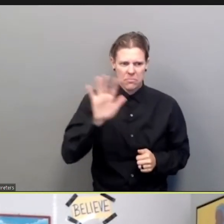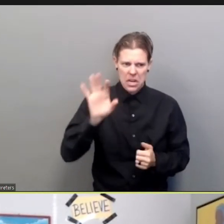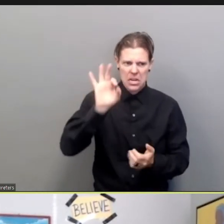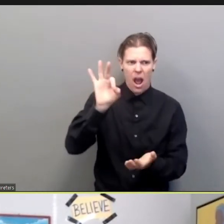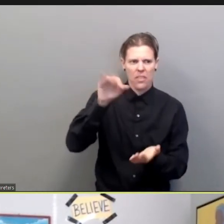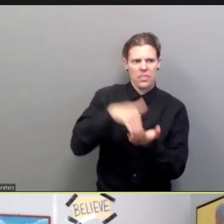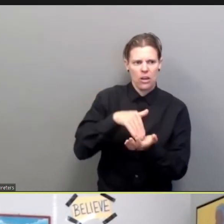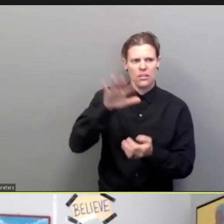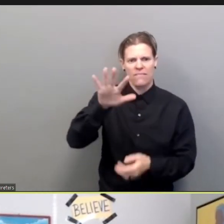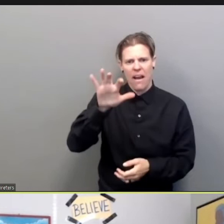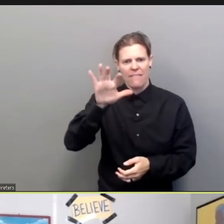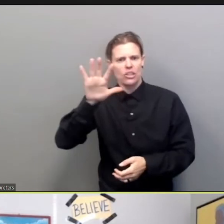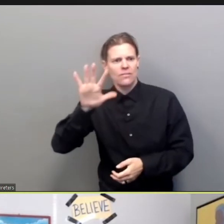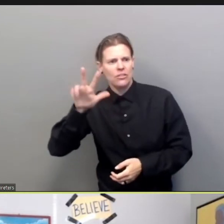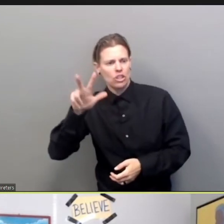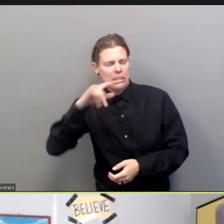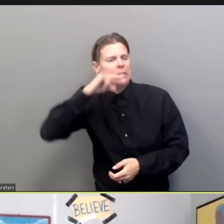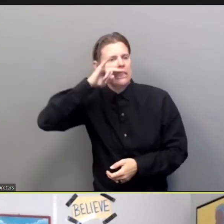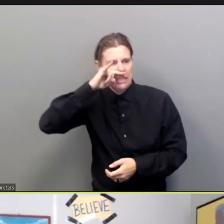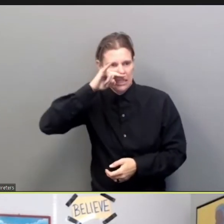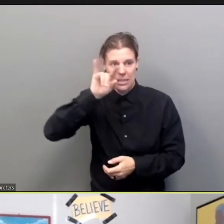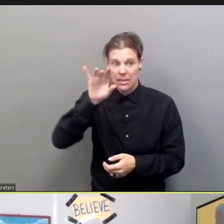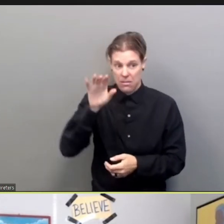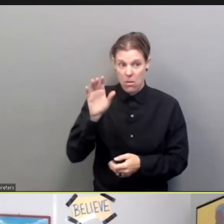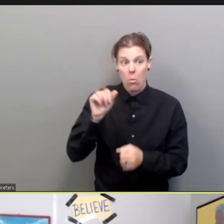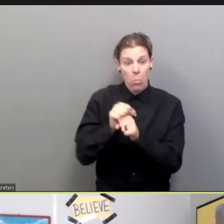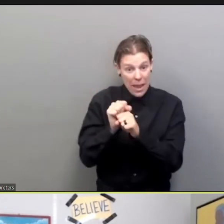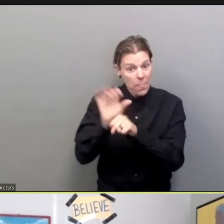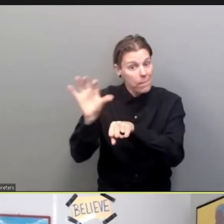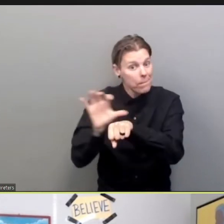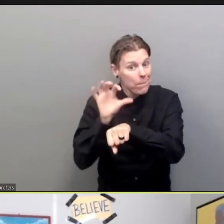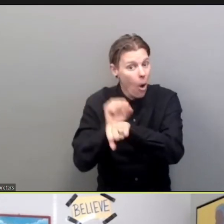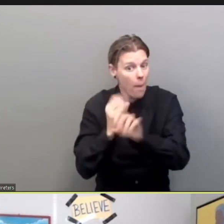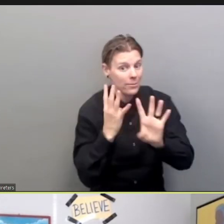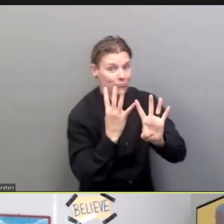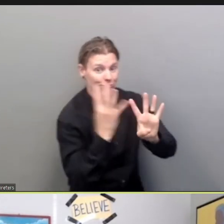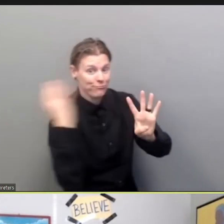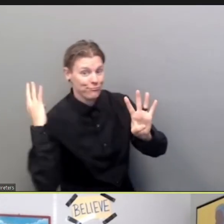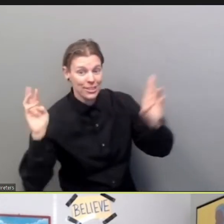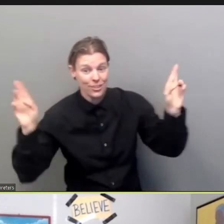9,553 kids with scheduled appointments in the coming weeks, and we still have